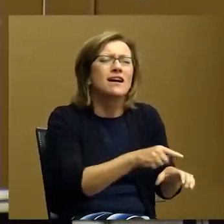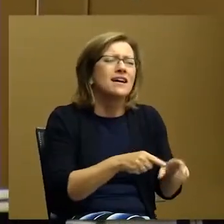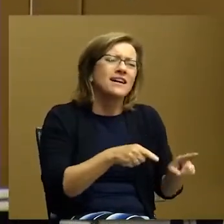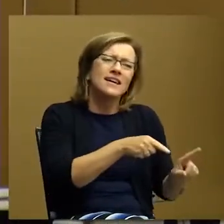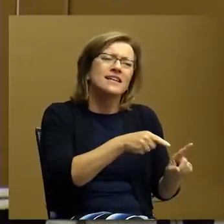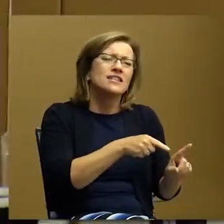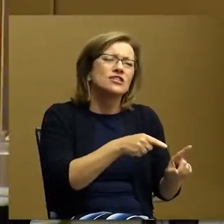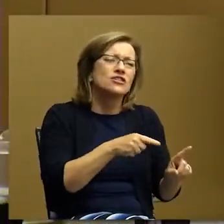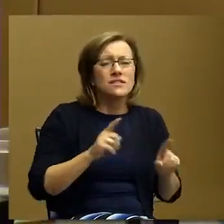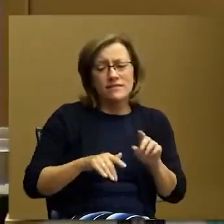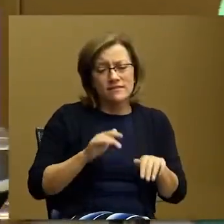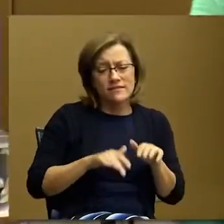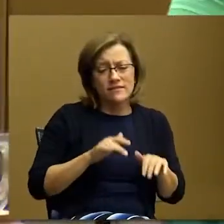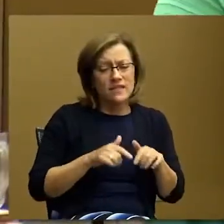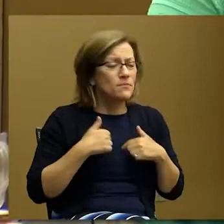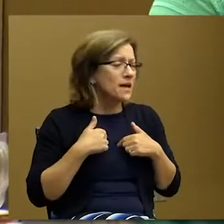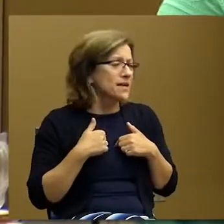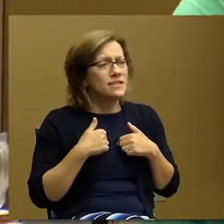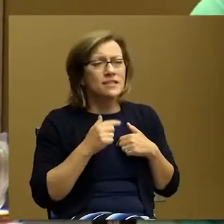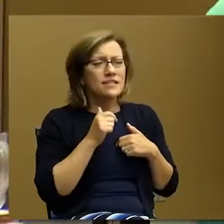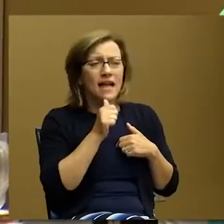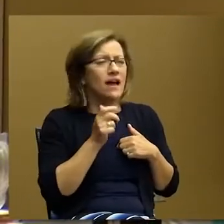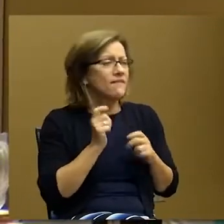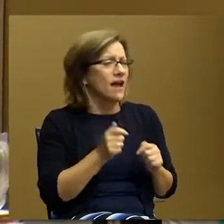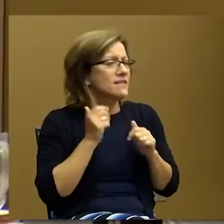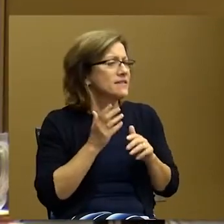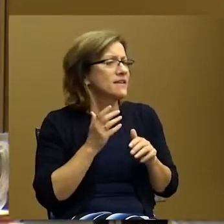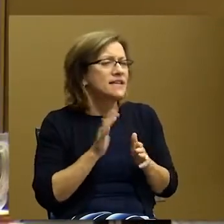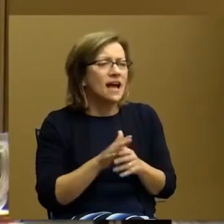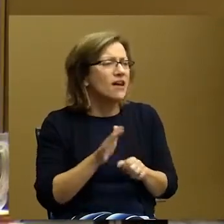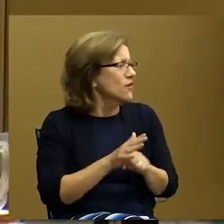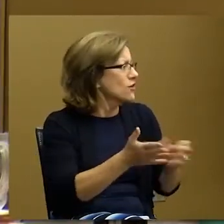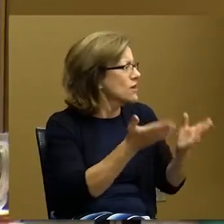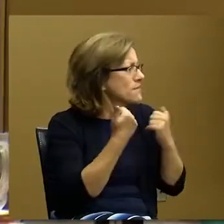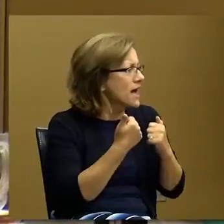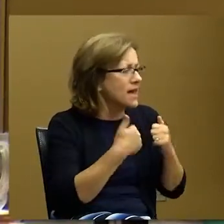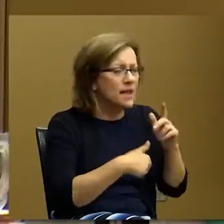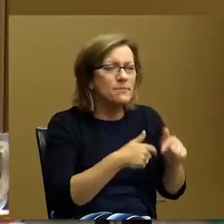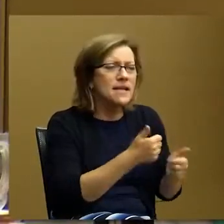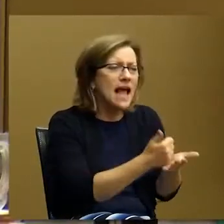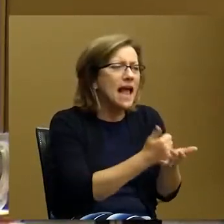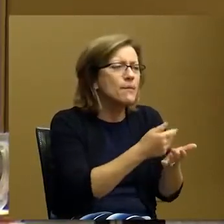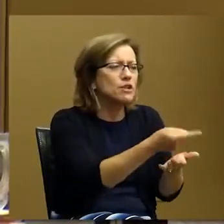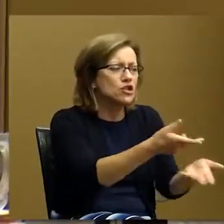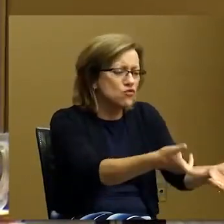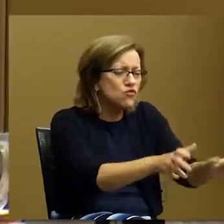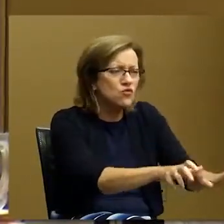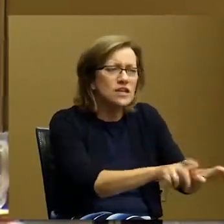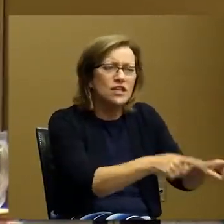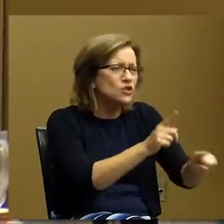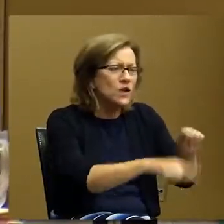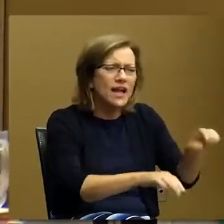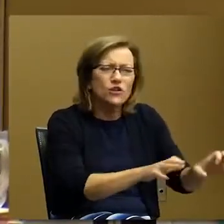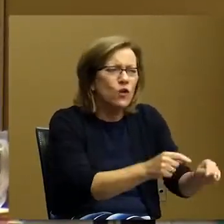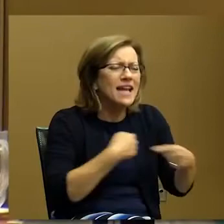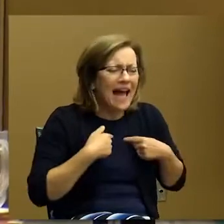Tracy's over here typing, but I just, oh, let me help you, honey, because you can't do that.